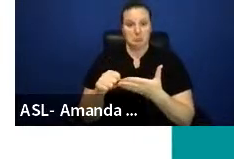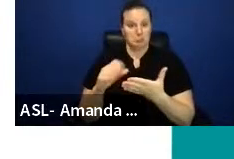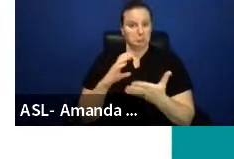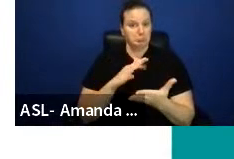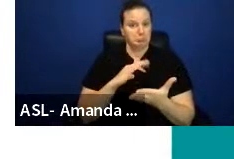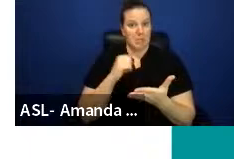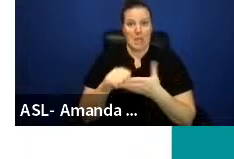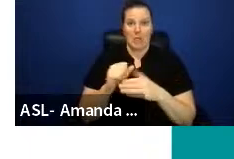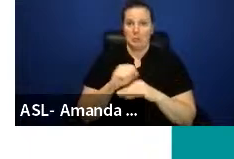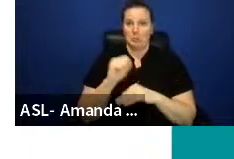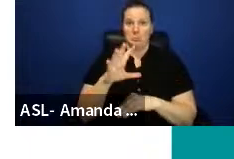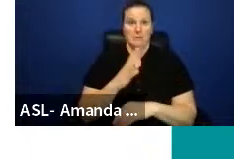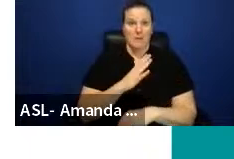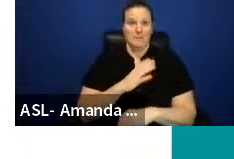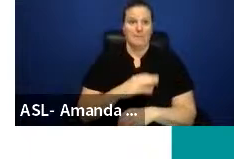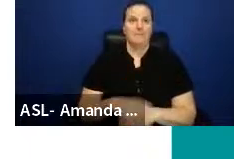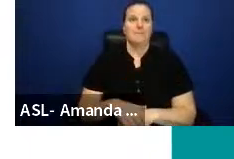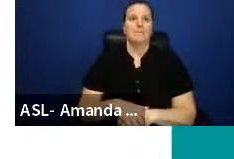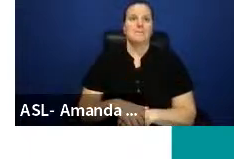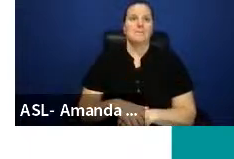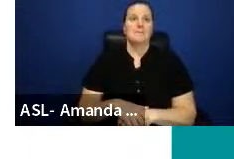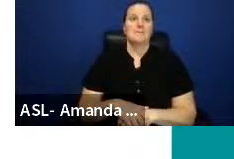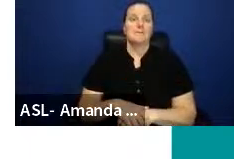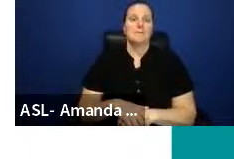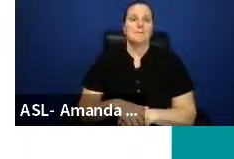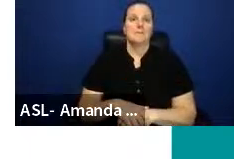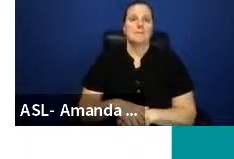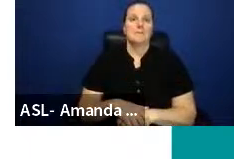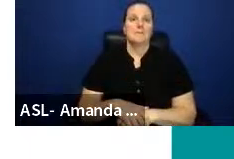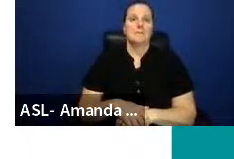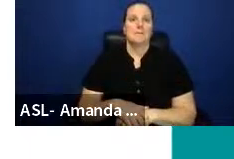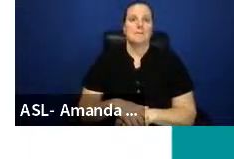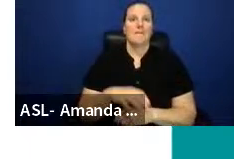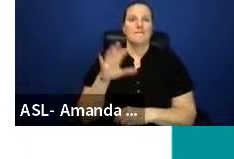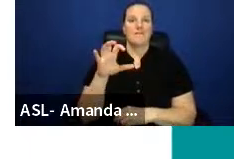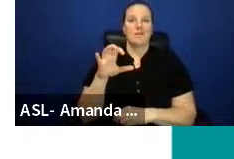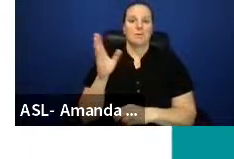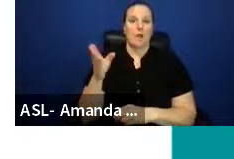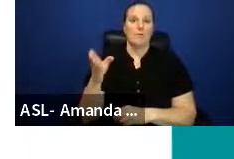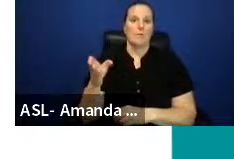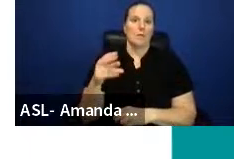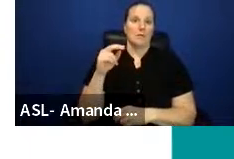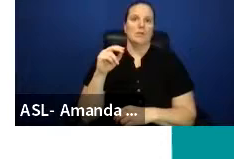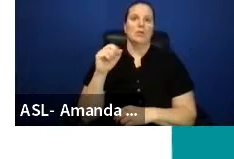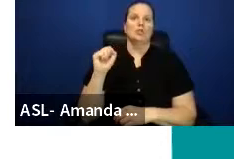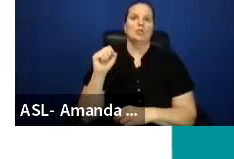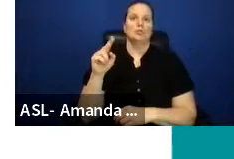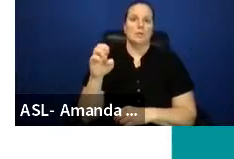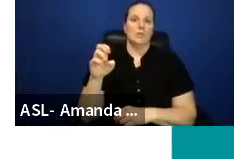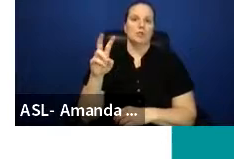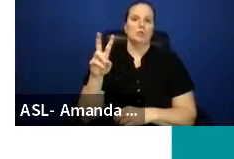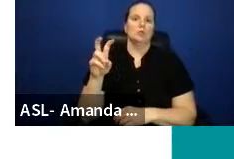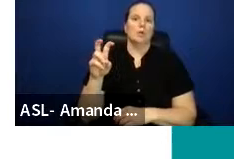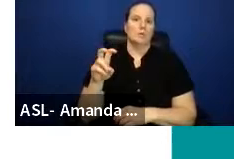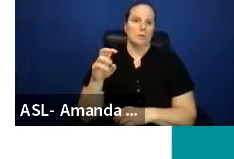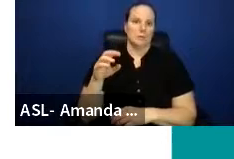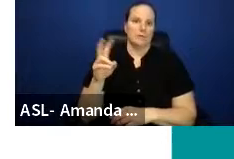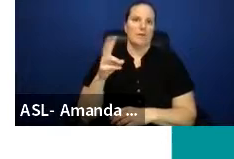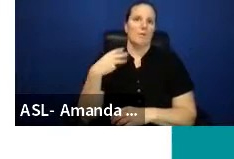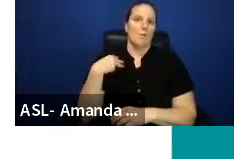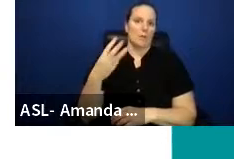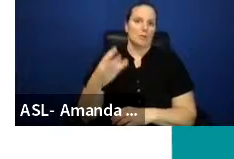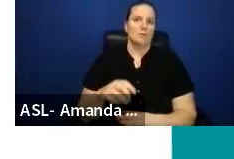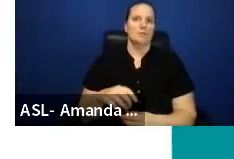letter. So it's to our office at 500 Broadway, Suite 200, Vancouver,